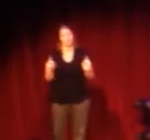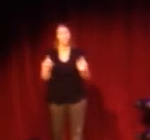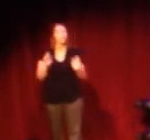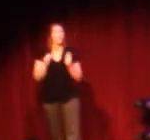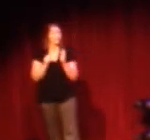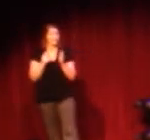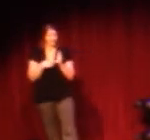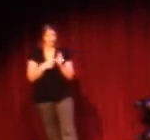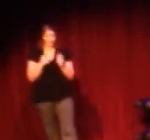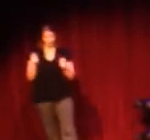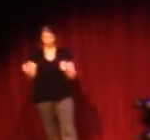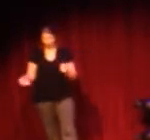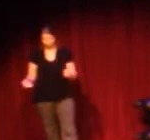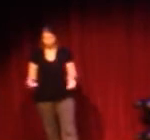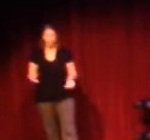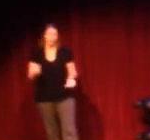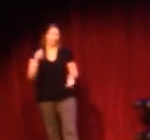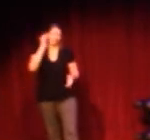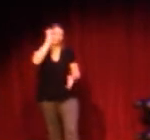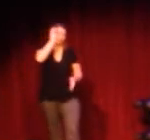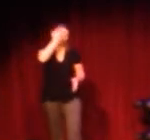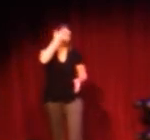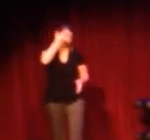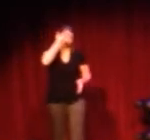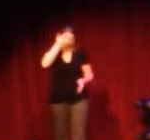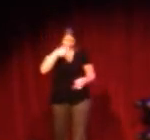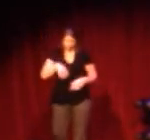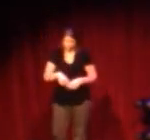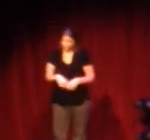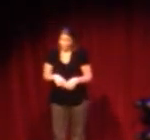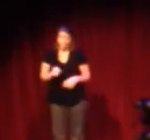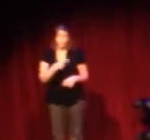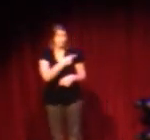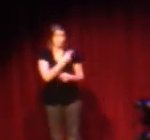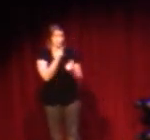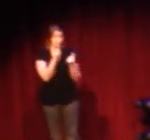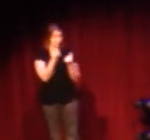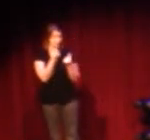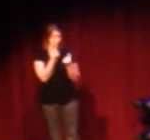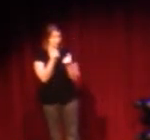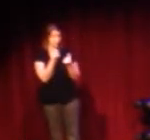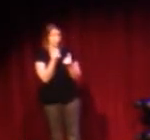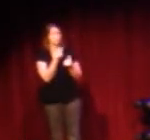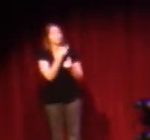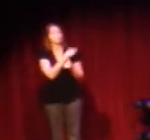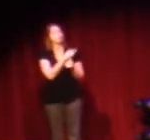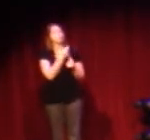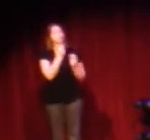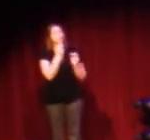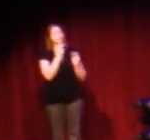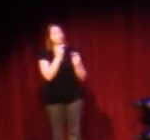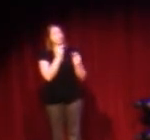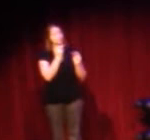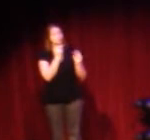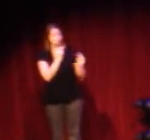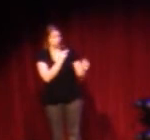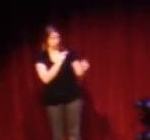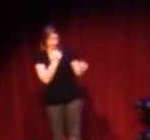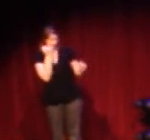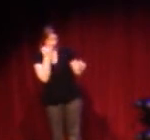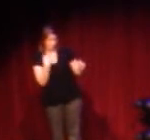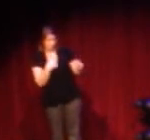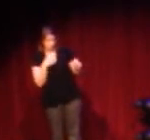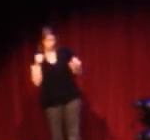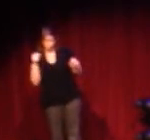But when it does, it's really annoying. So what we're going to have you do is just kind of be on the lookout. If we happen to